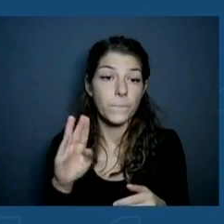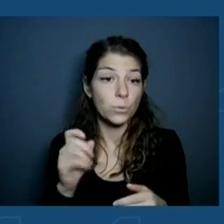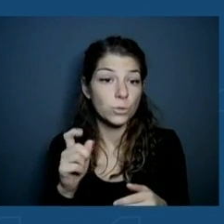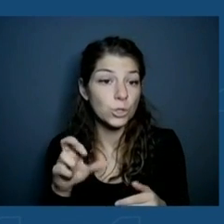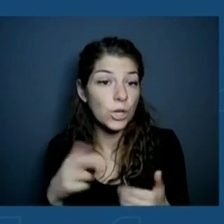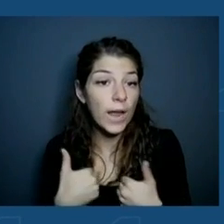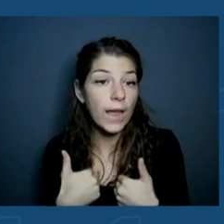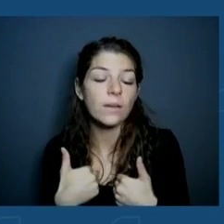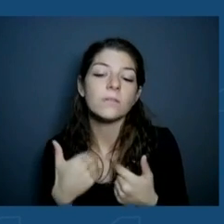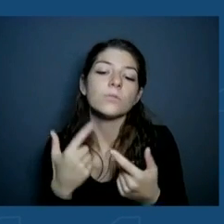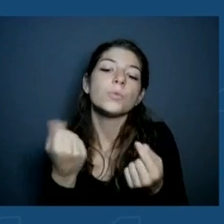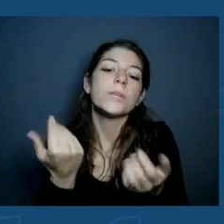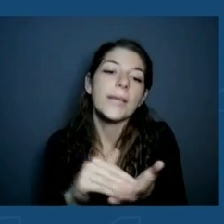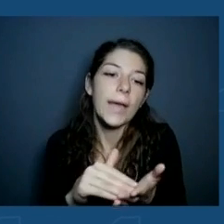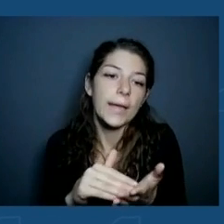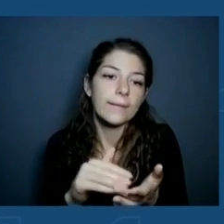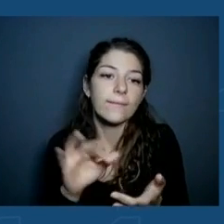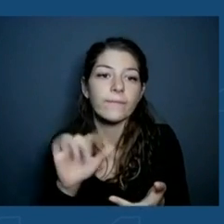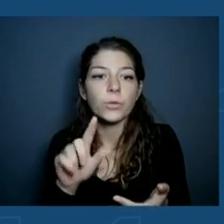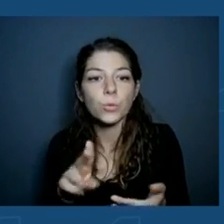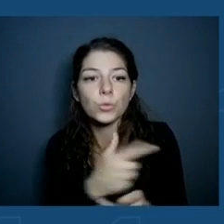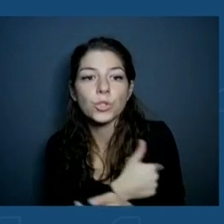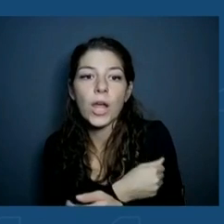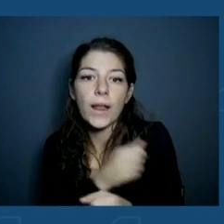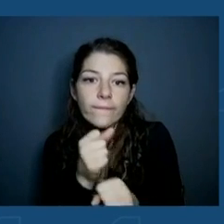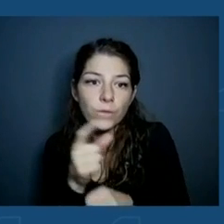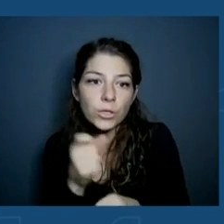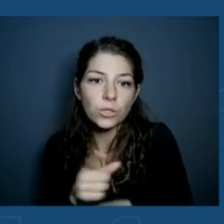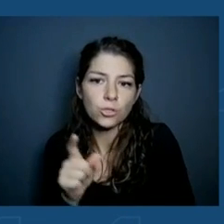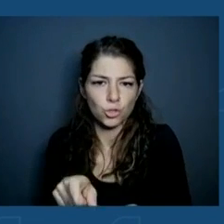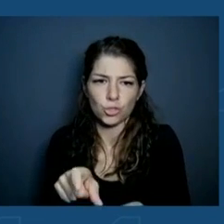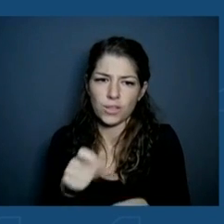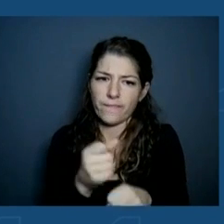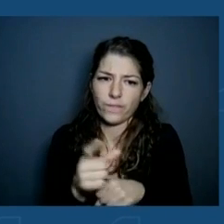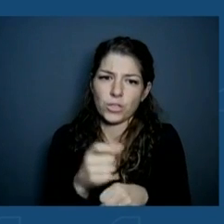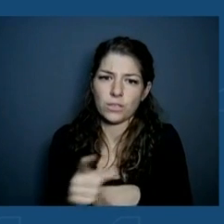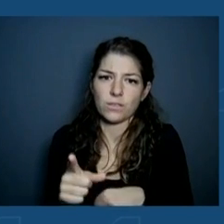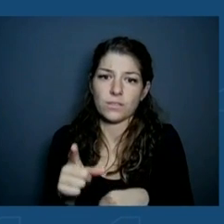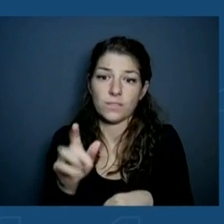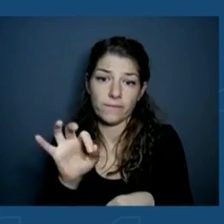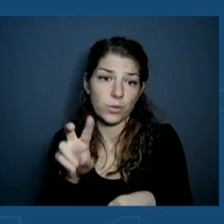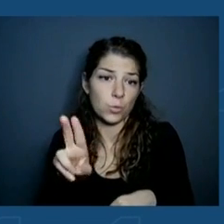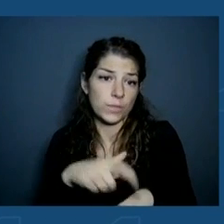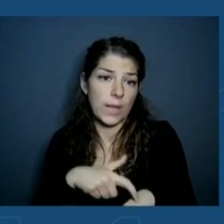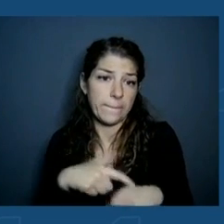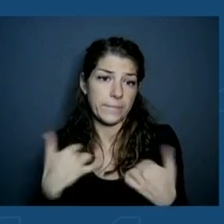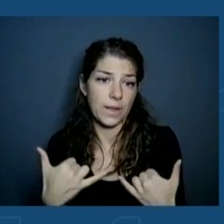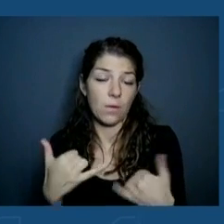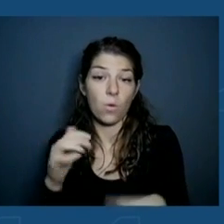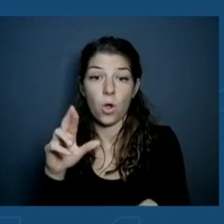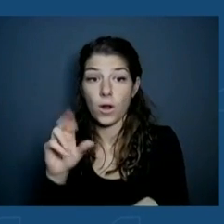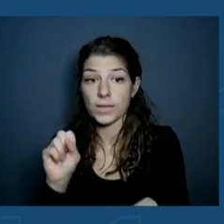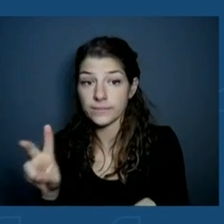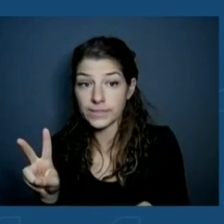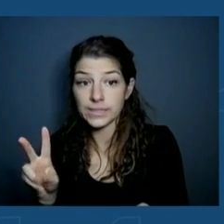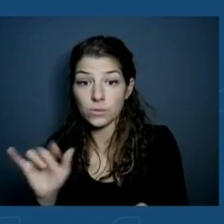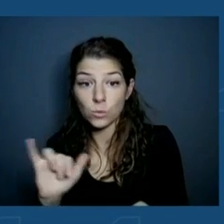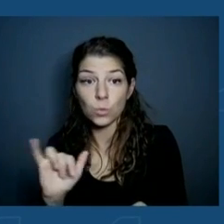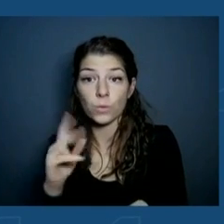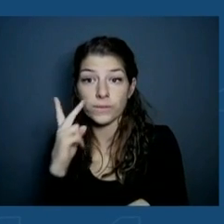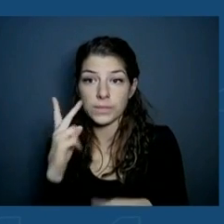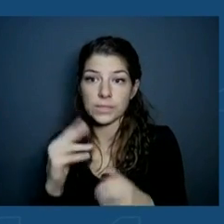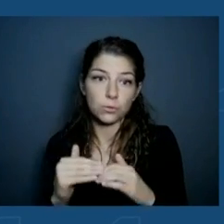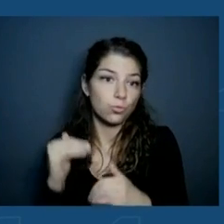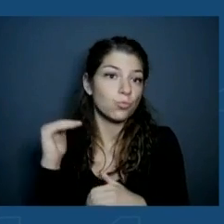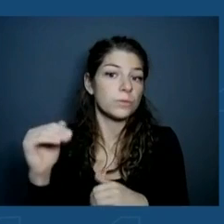do it again. You get a flu shot every year. You should get a flu shot every year. It is flu season. RSV, we've seen extreme cases,